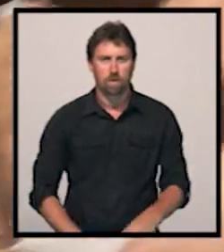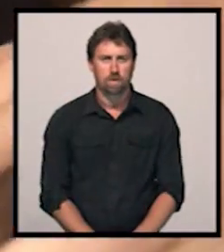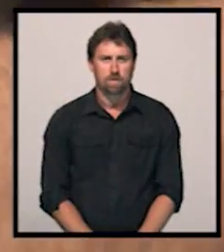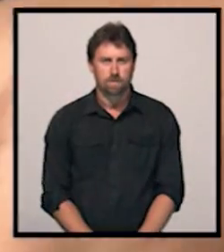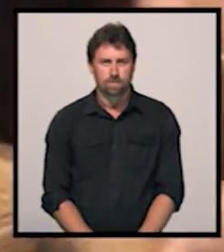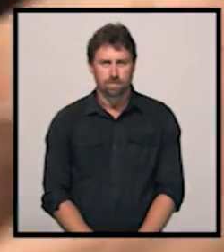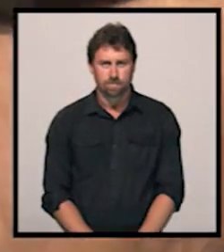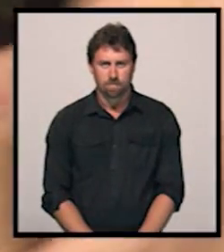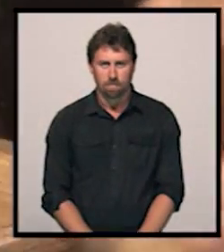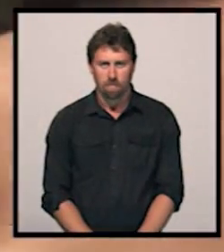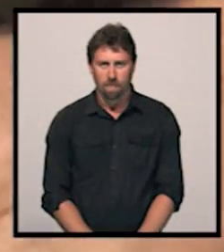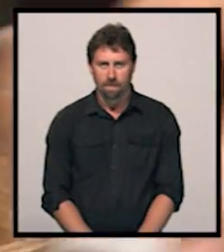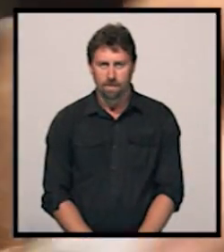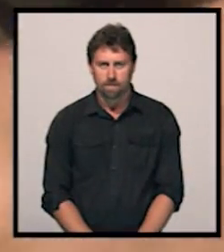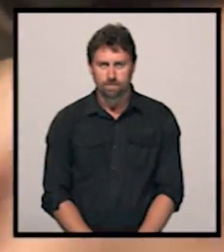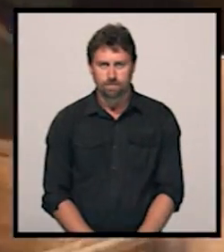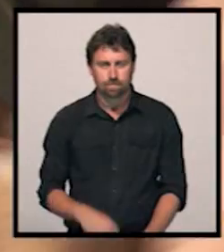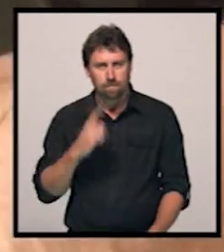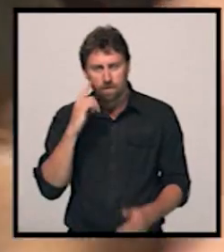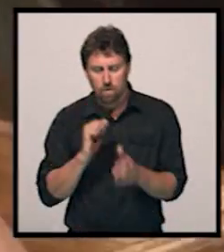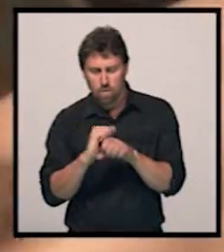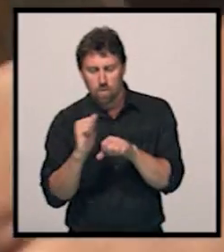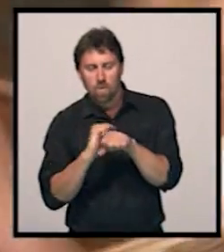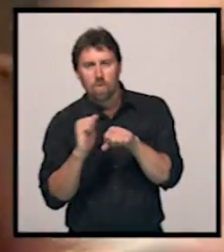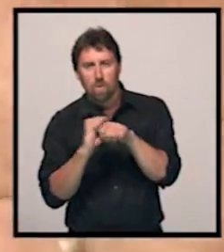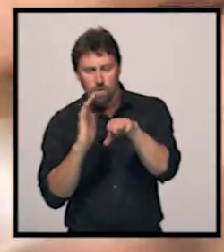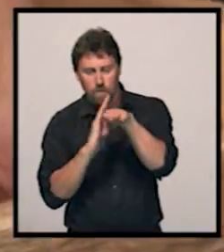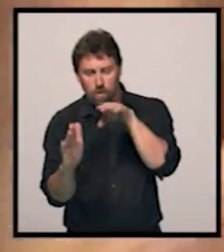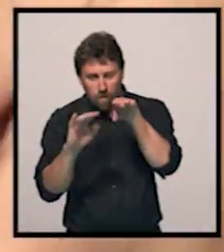you just gently rub it up and down and rolling it